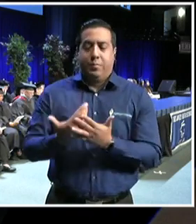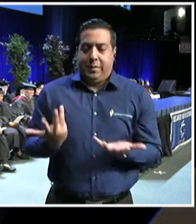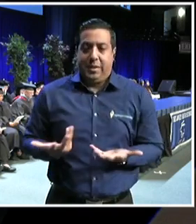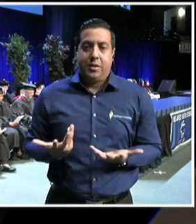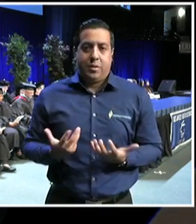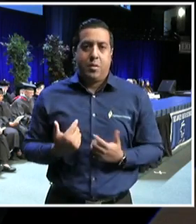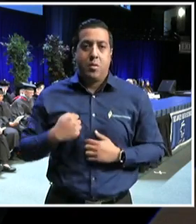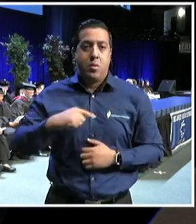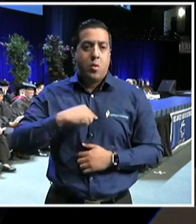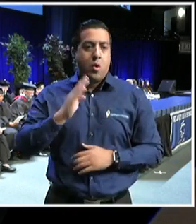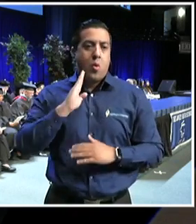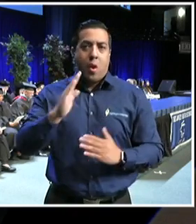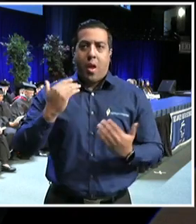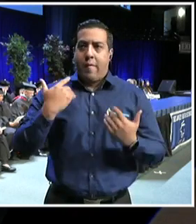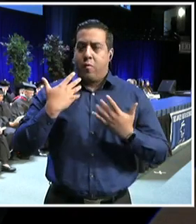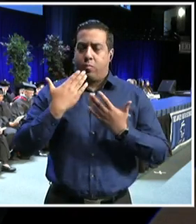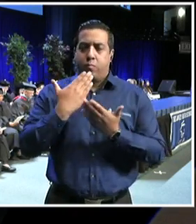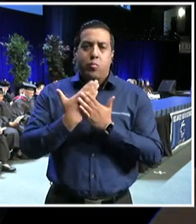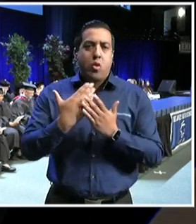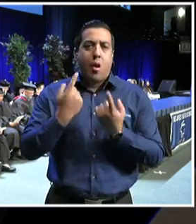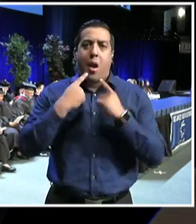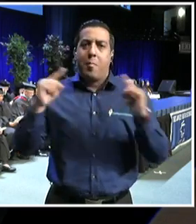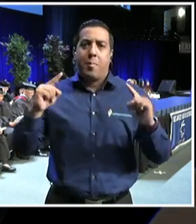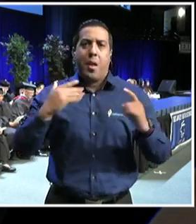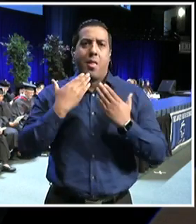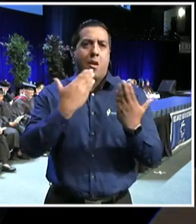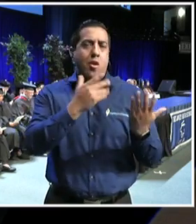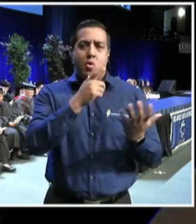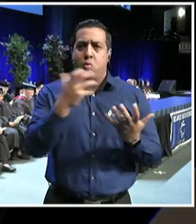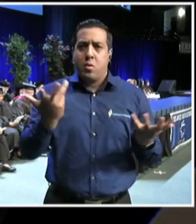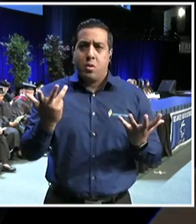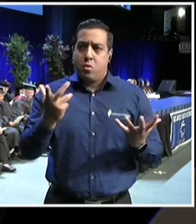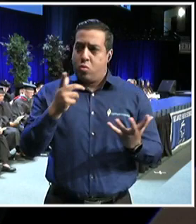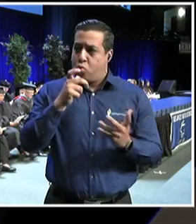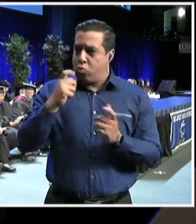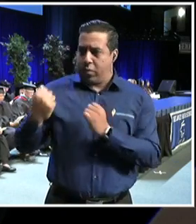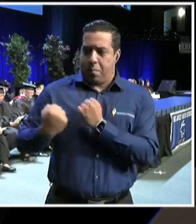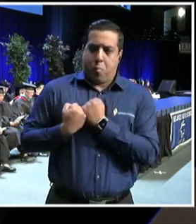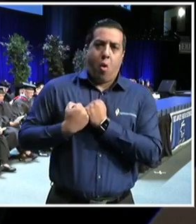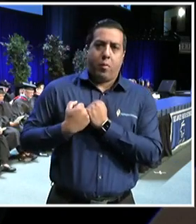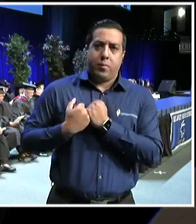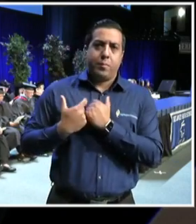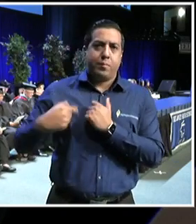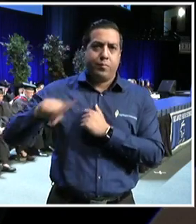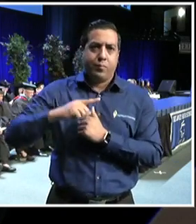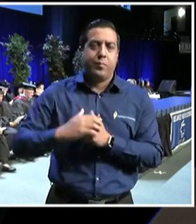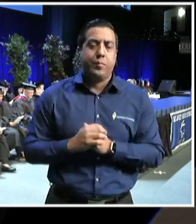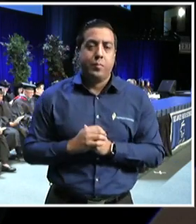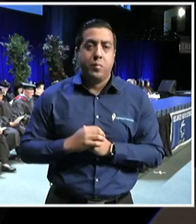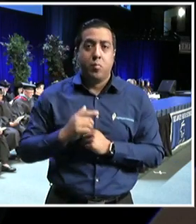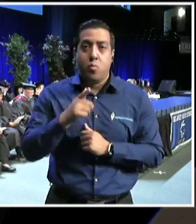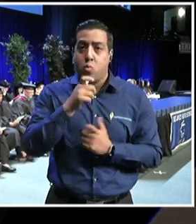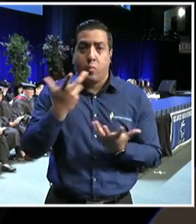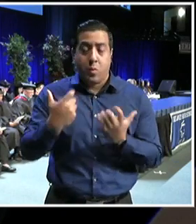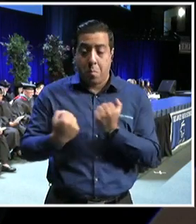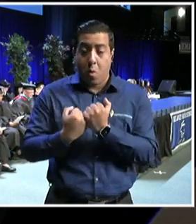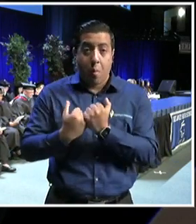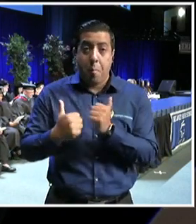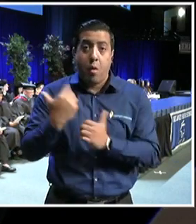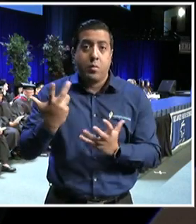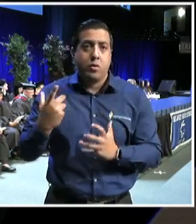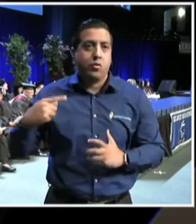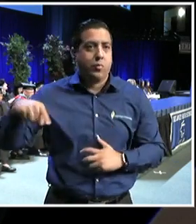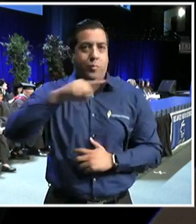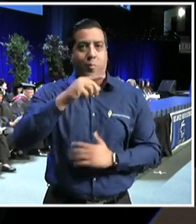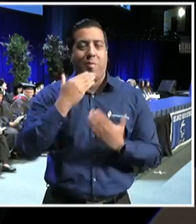We all will leave with great accomplishments, thanks to the ones who supported us the most. You guys, thank you again.